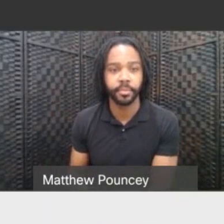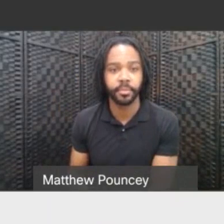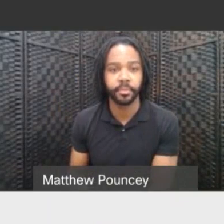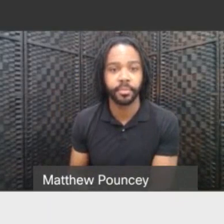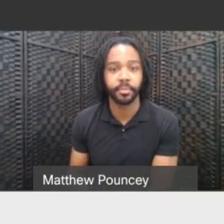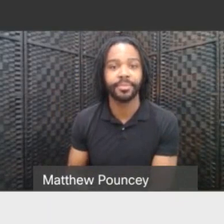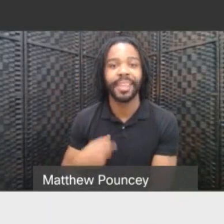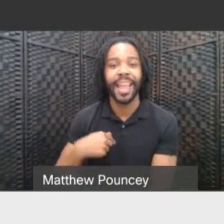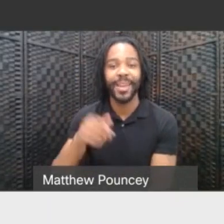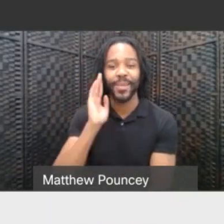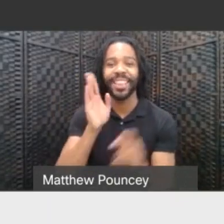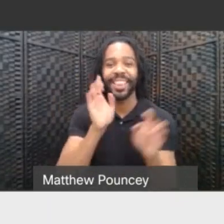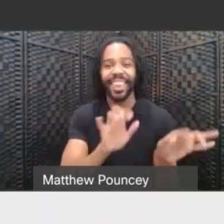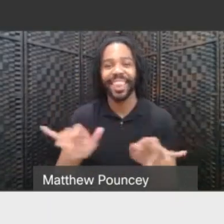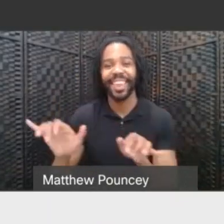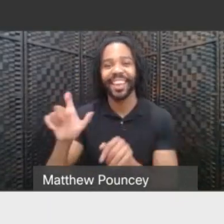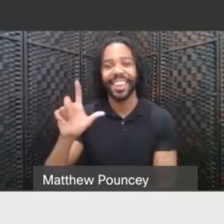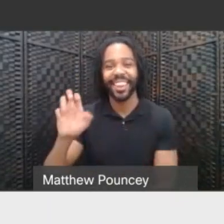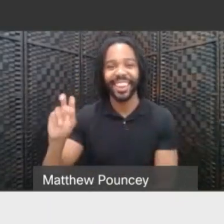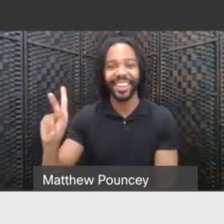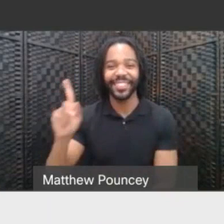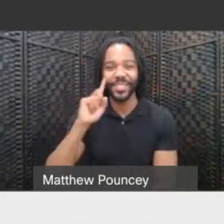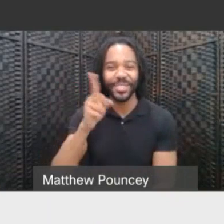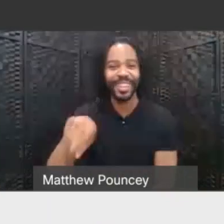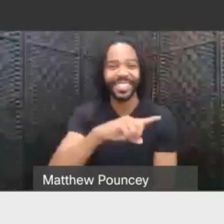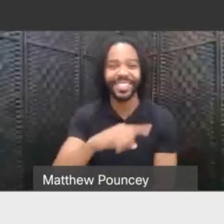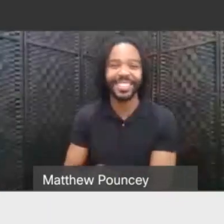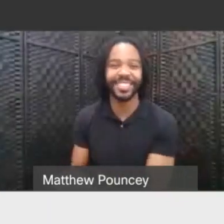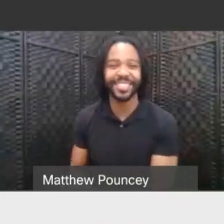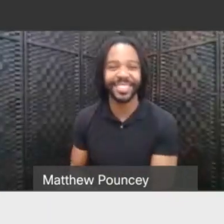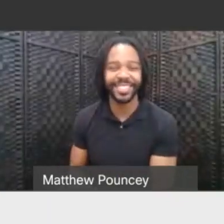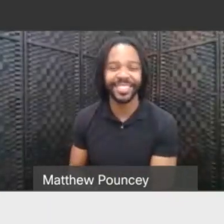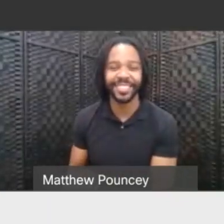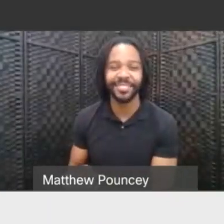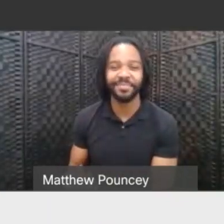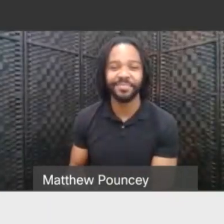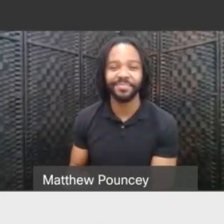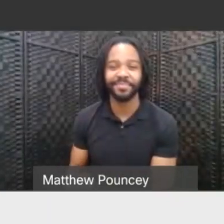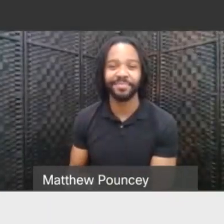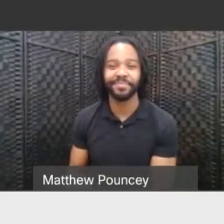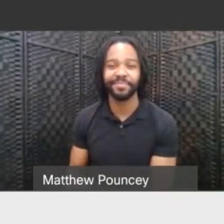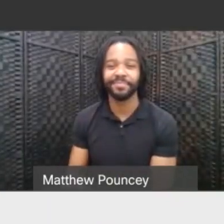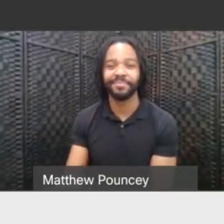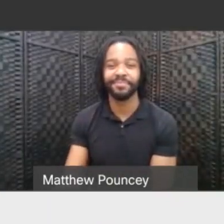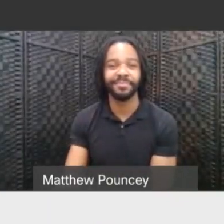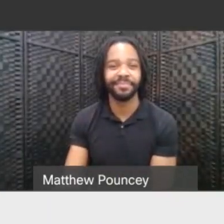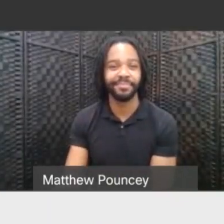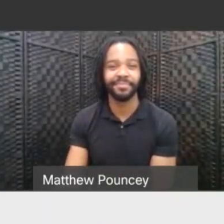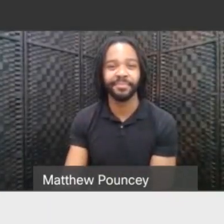I'm going to put the link in